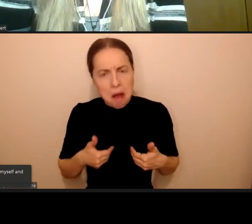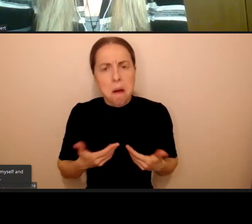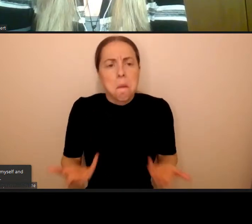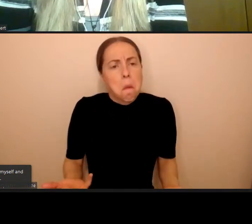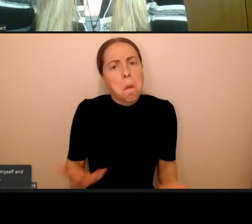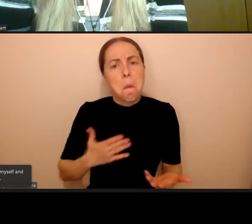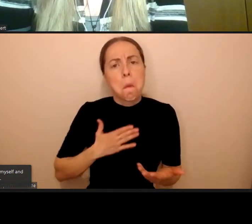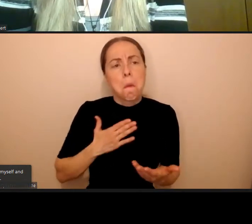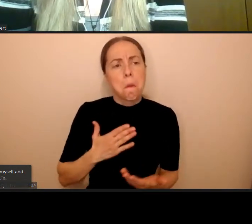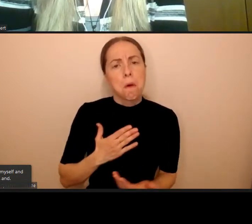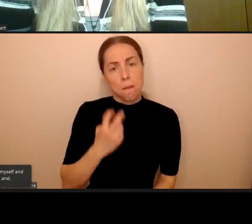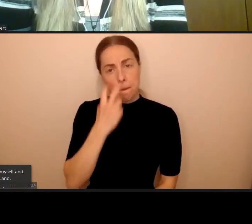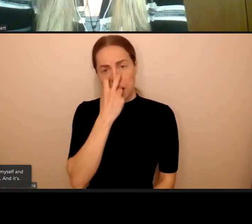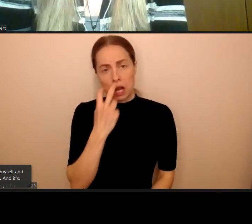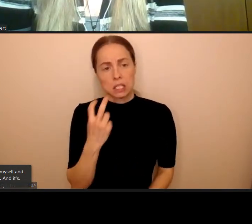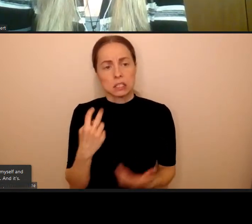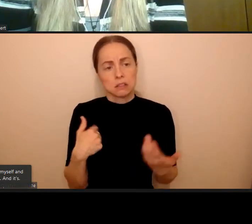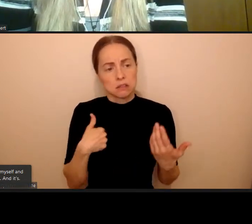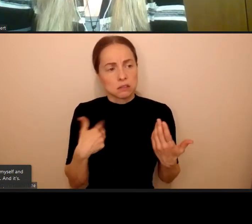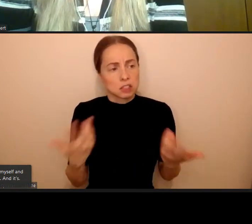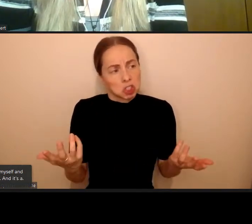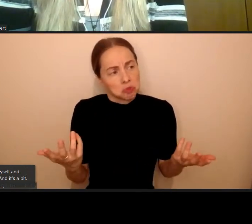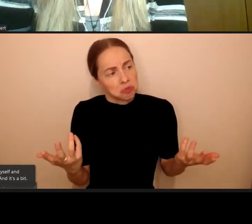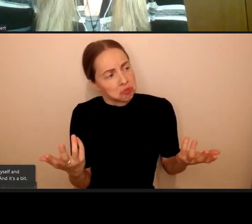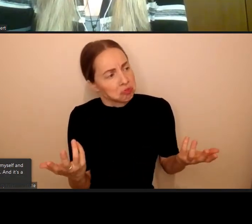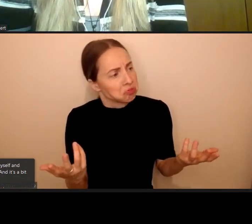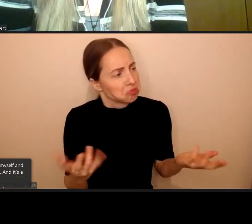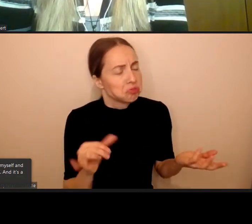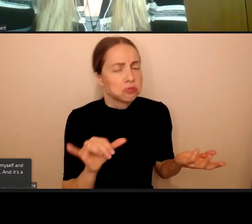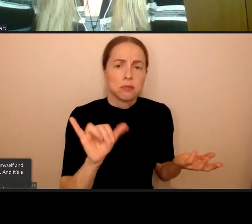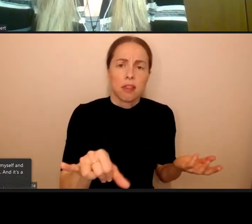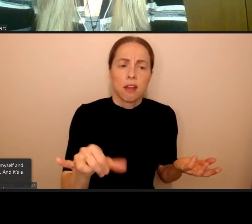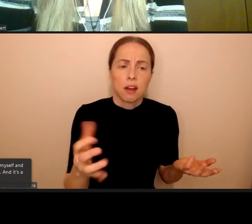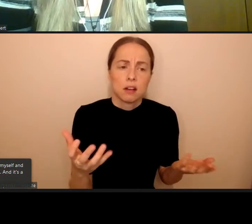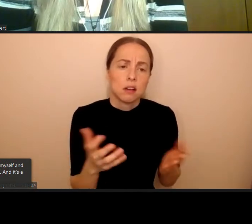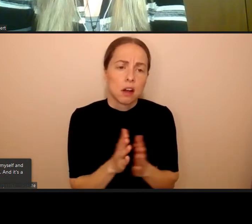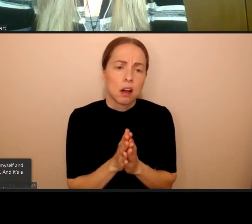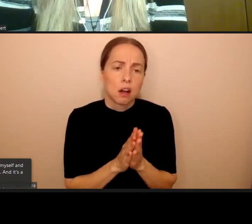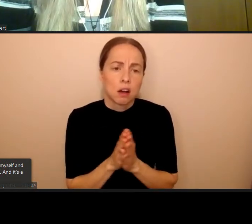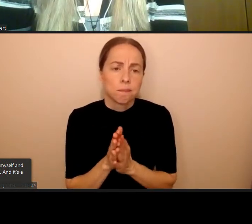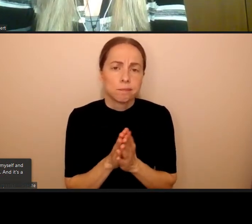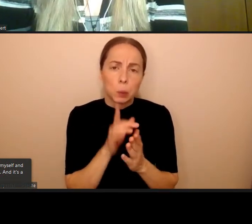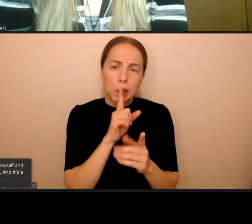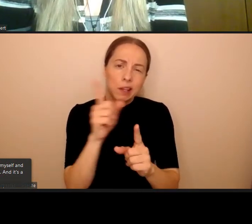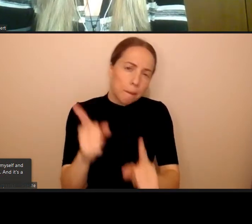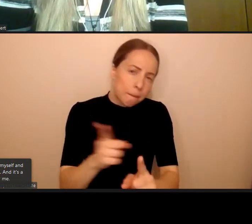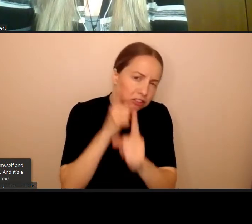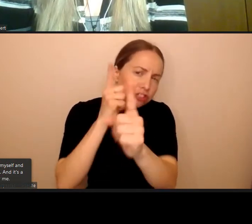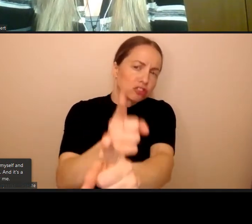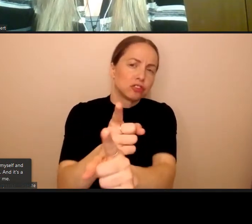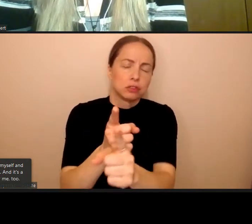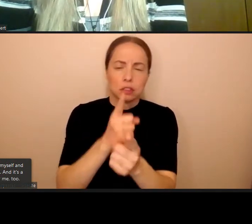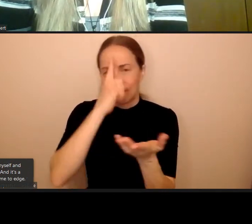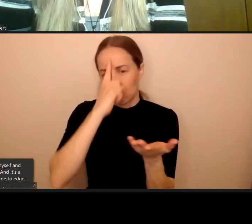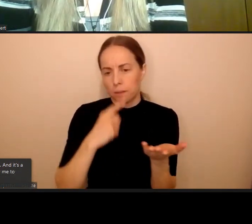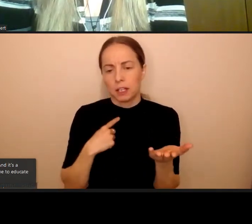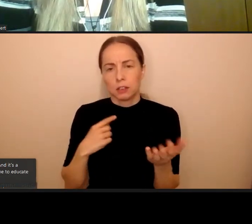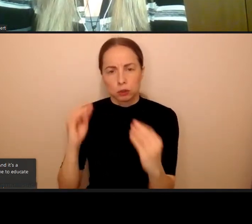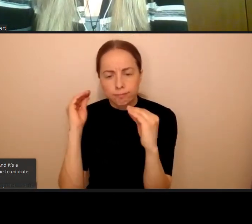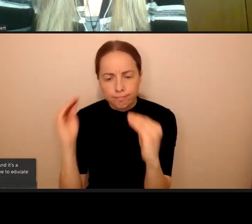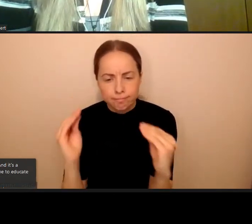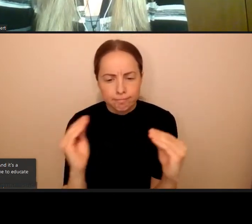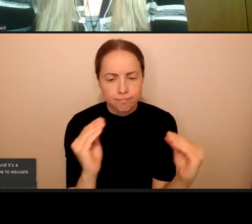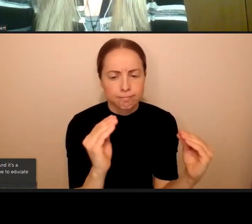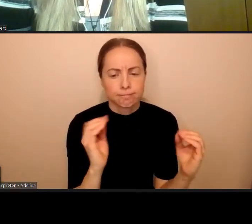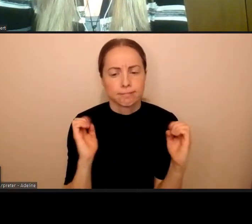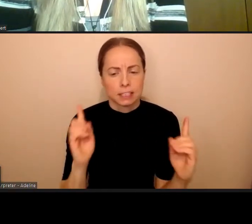blindness. And it's been a goal or mission sort of for me to educate people, but not